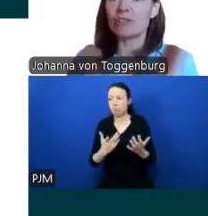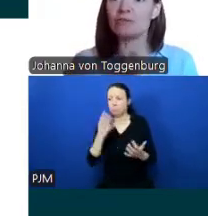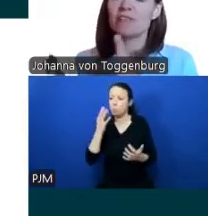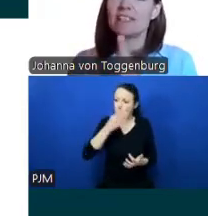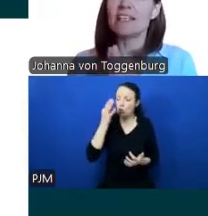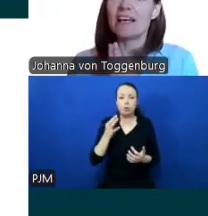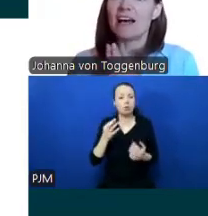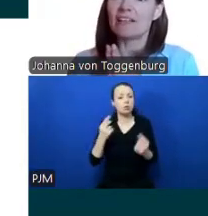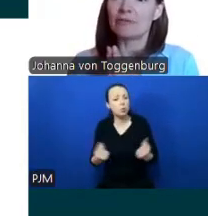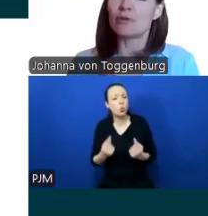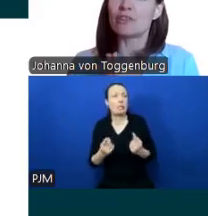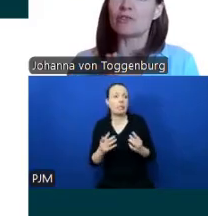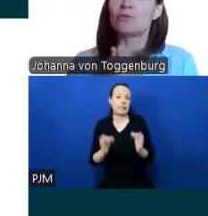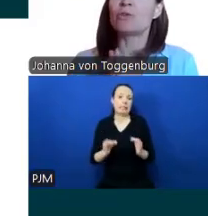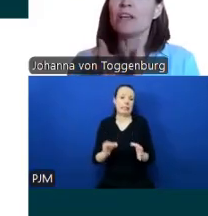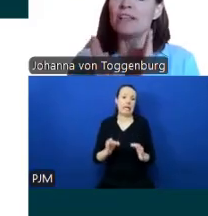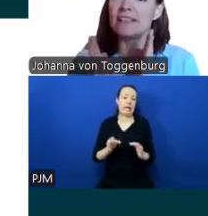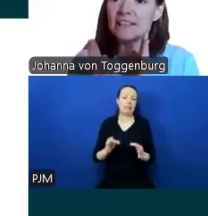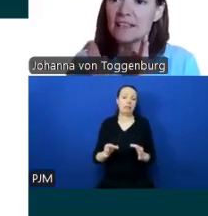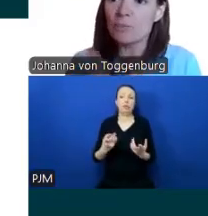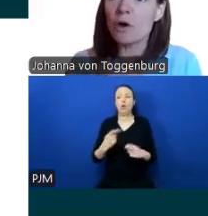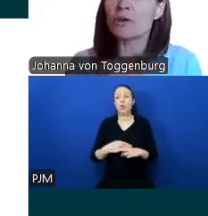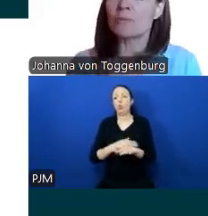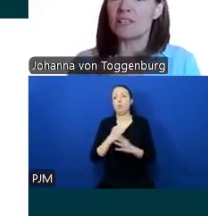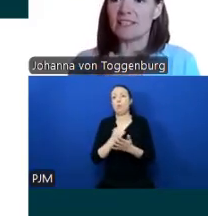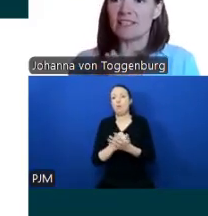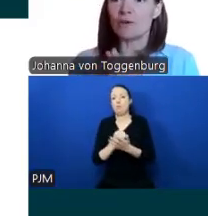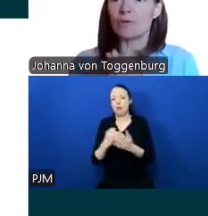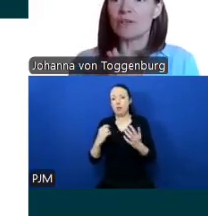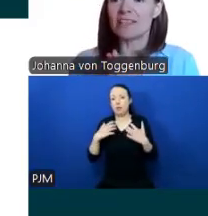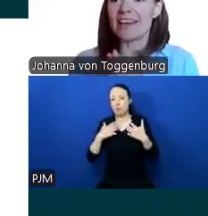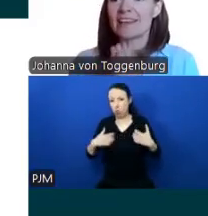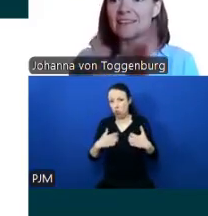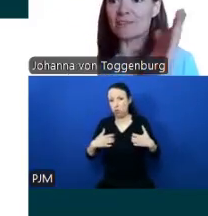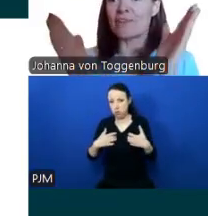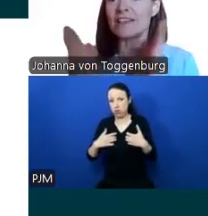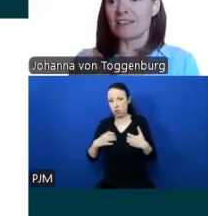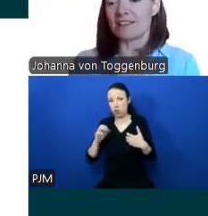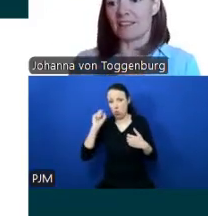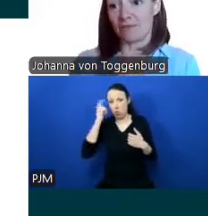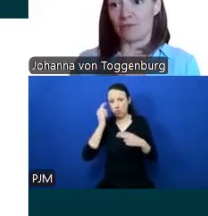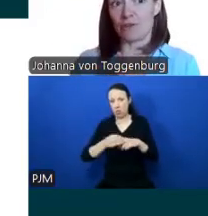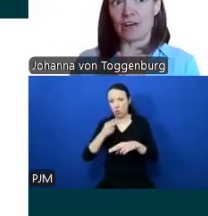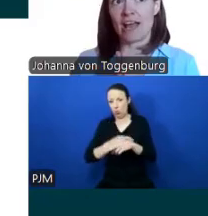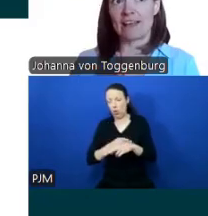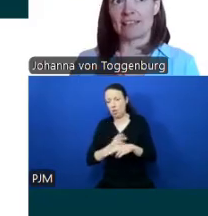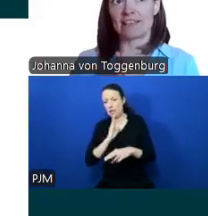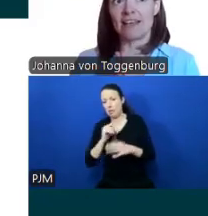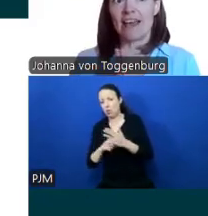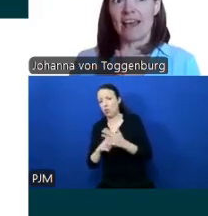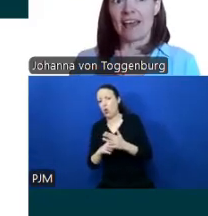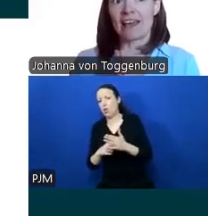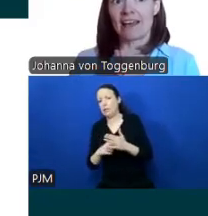Lucerne, we shifted the focus to these smaller communities who were saying, it's great that the city of Lucerne